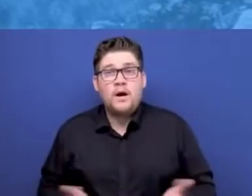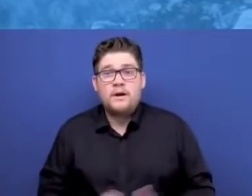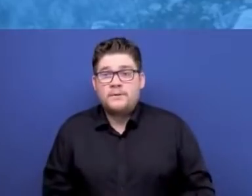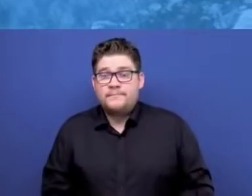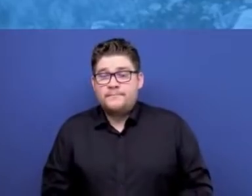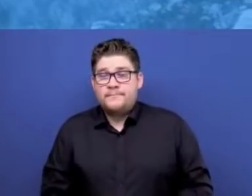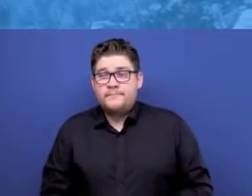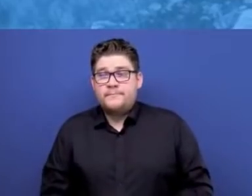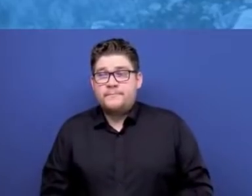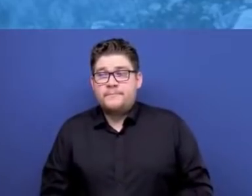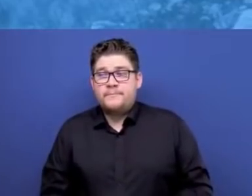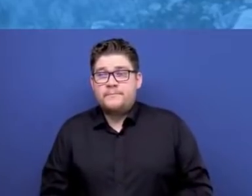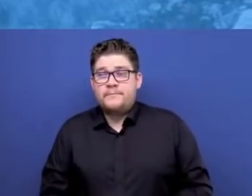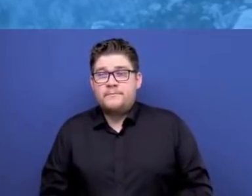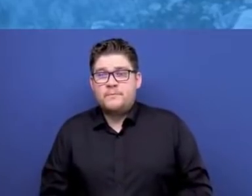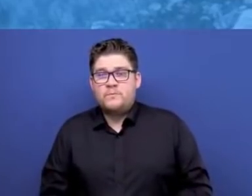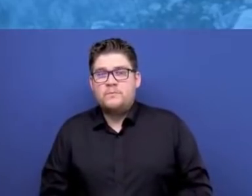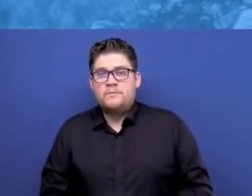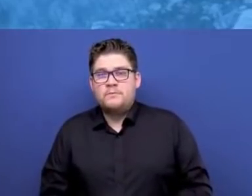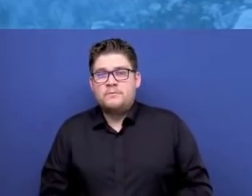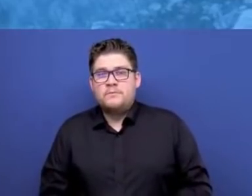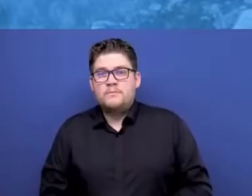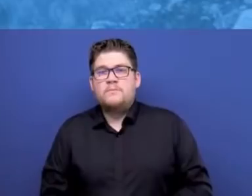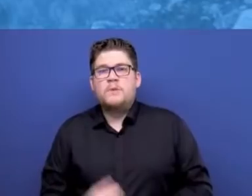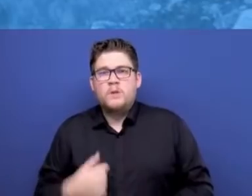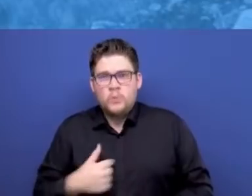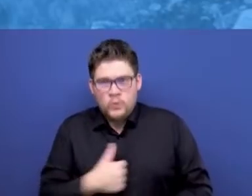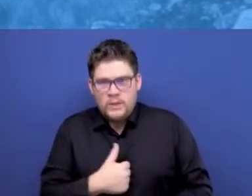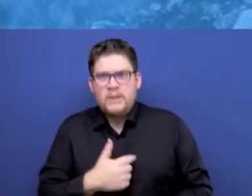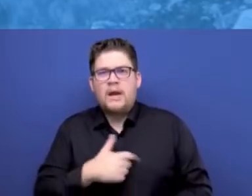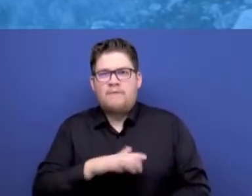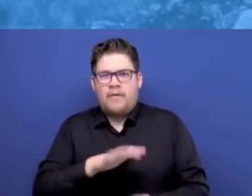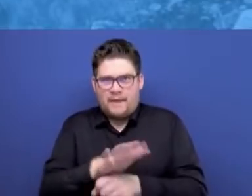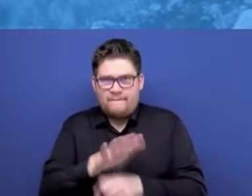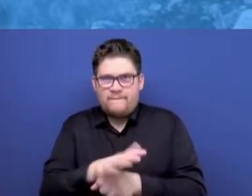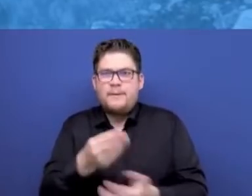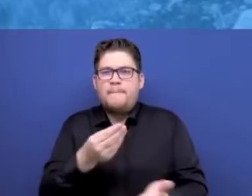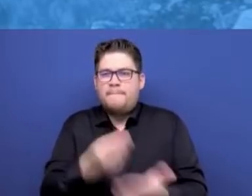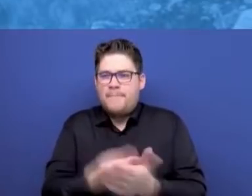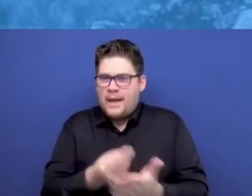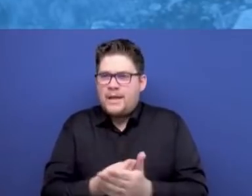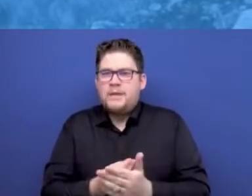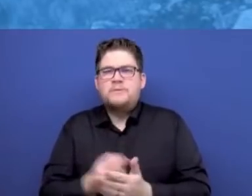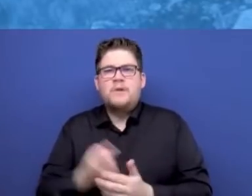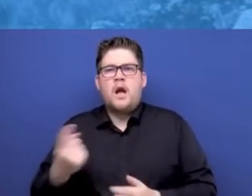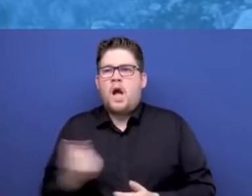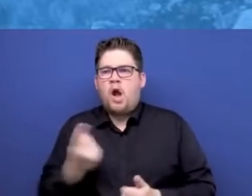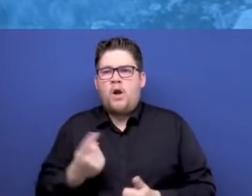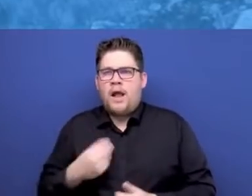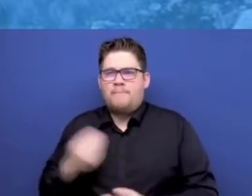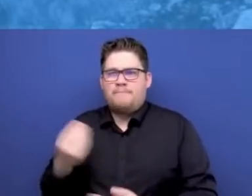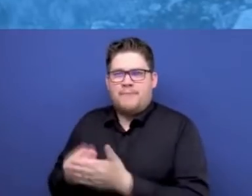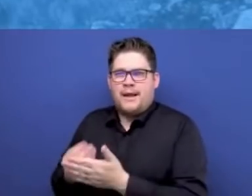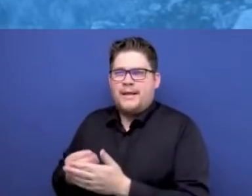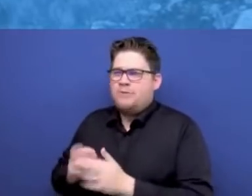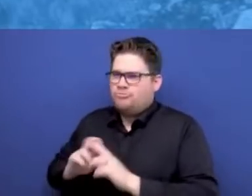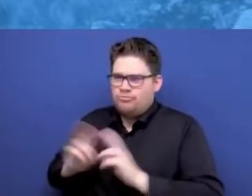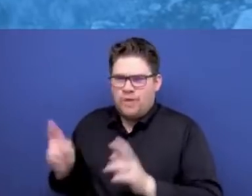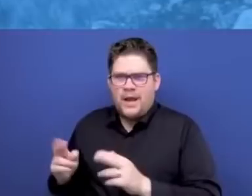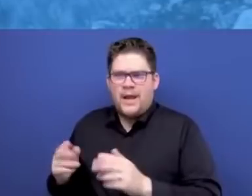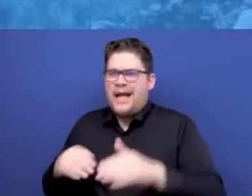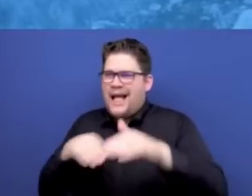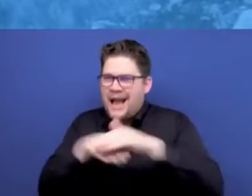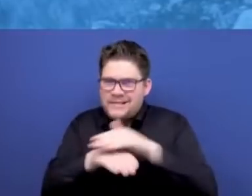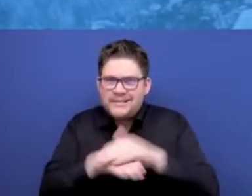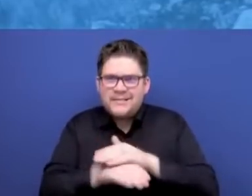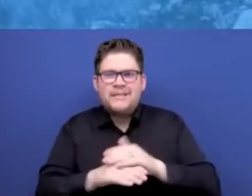we need at all times to procure the resources that we require to protect life